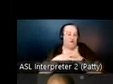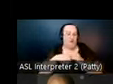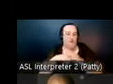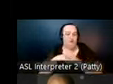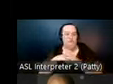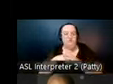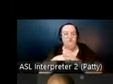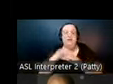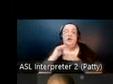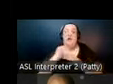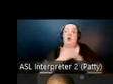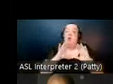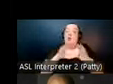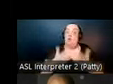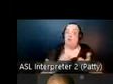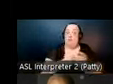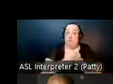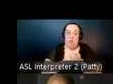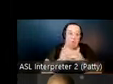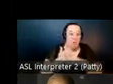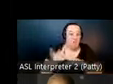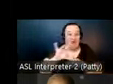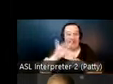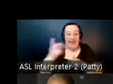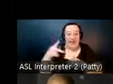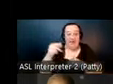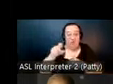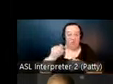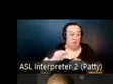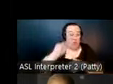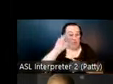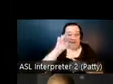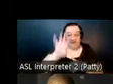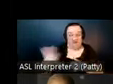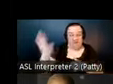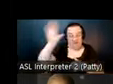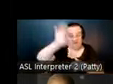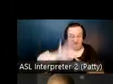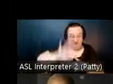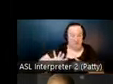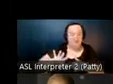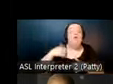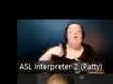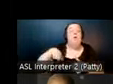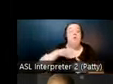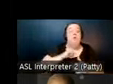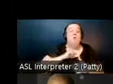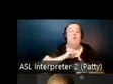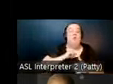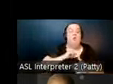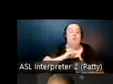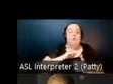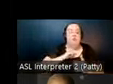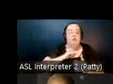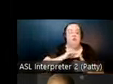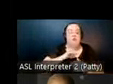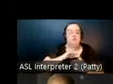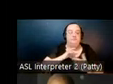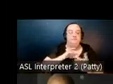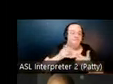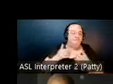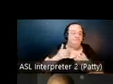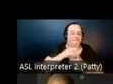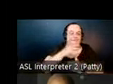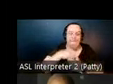Our group supports over 80 parks in the Northeast region, and we cover all aspects